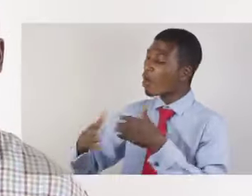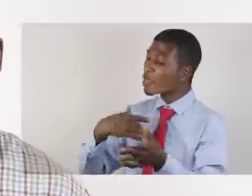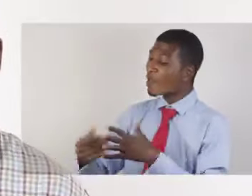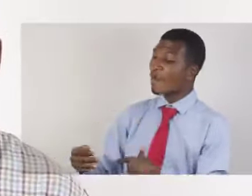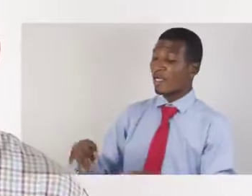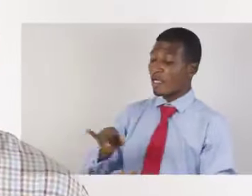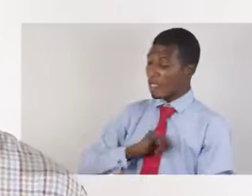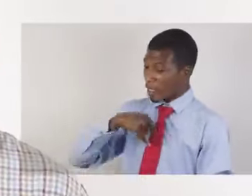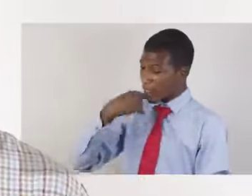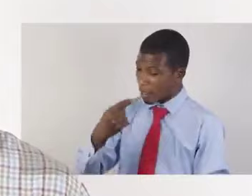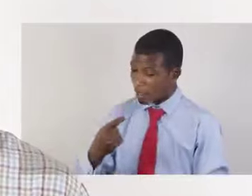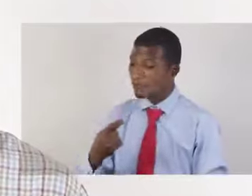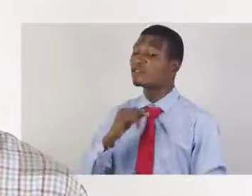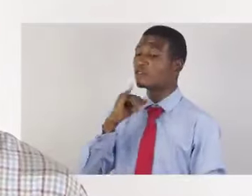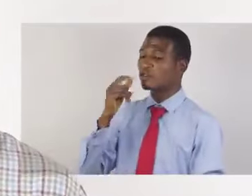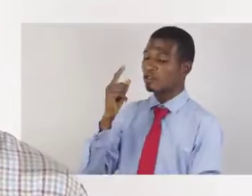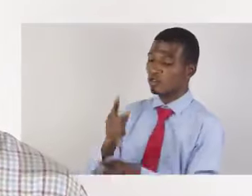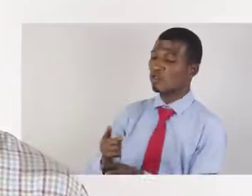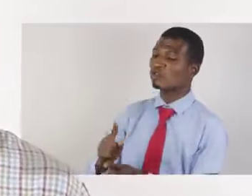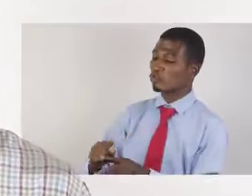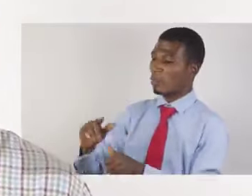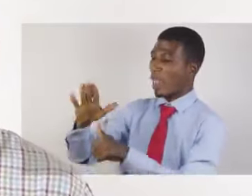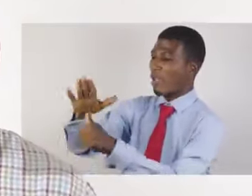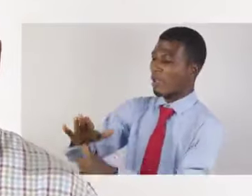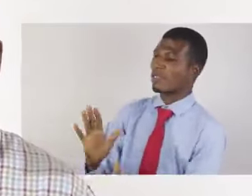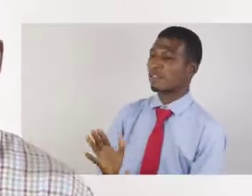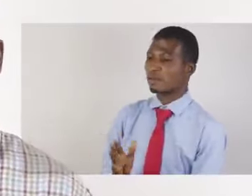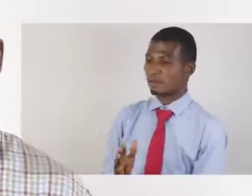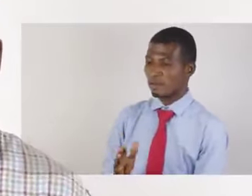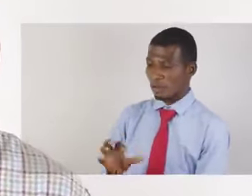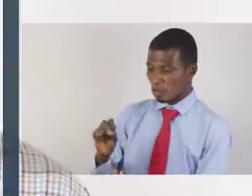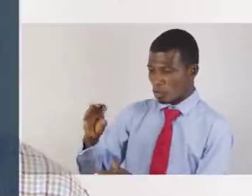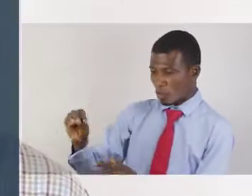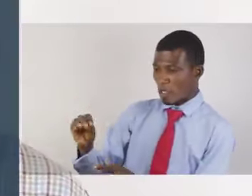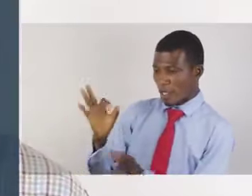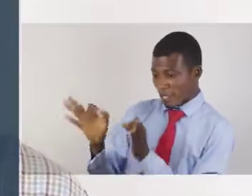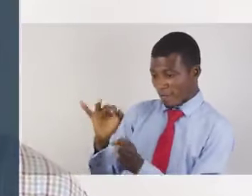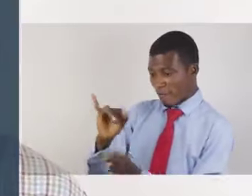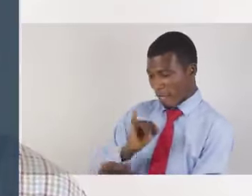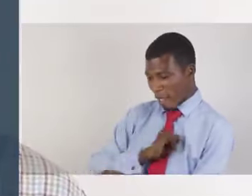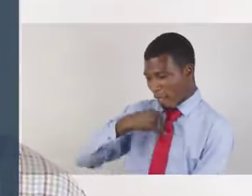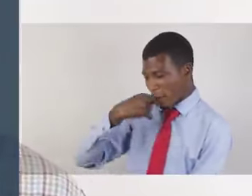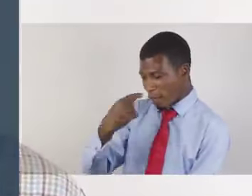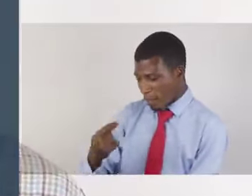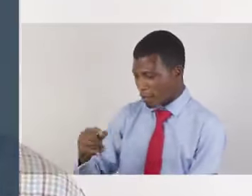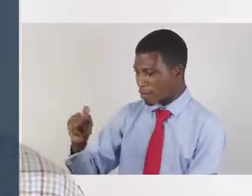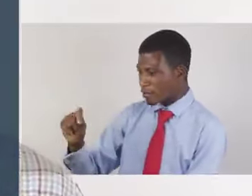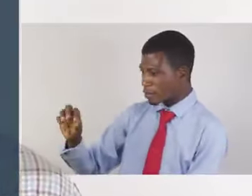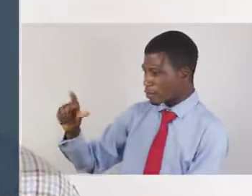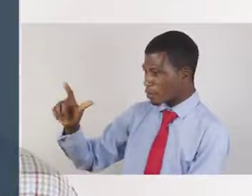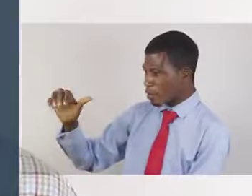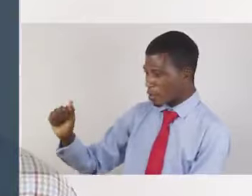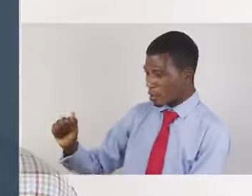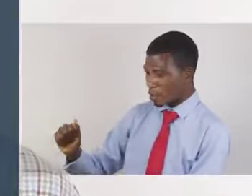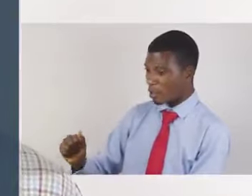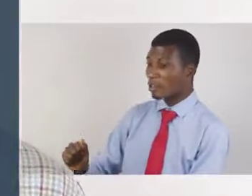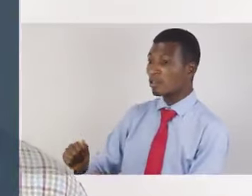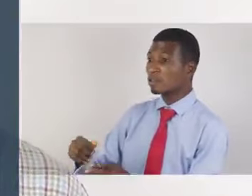is just to be able to tell that whatever it is that is being said is to be